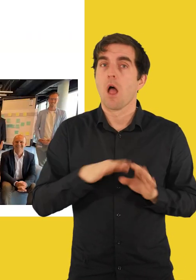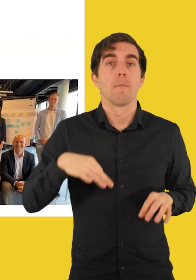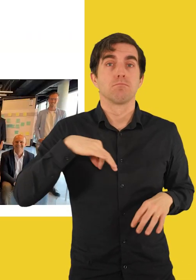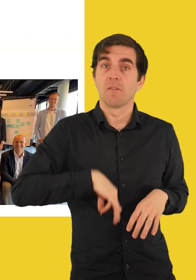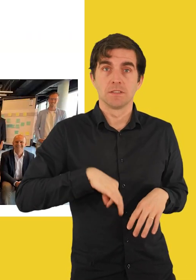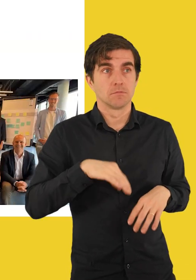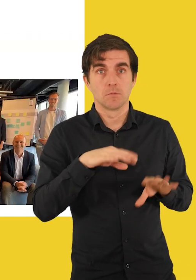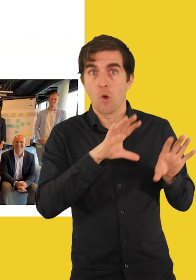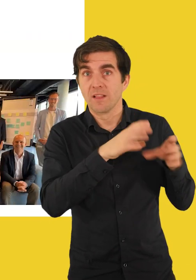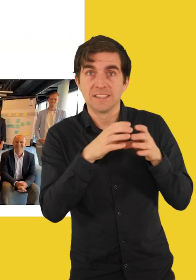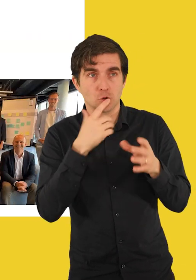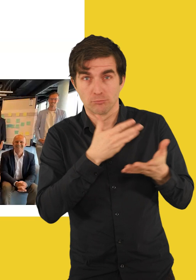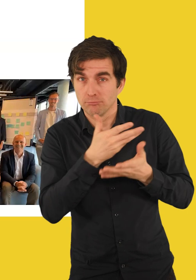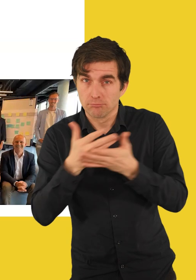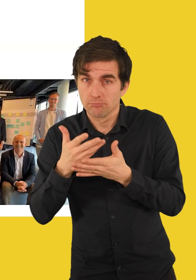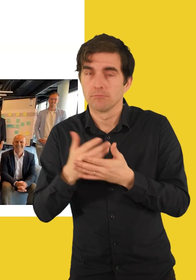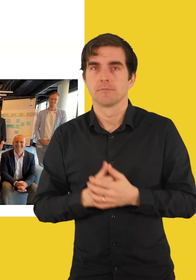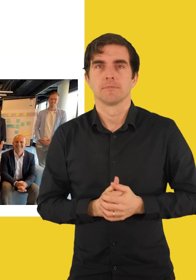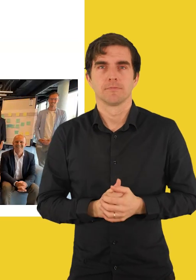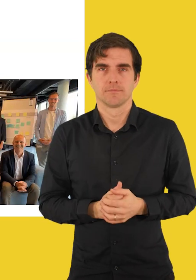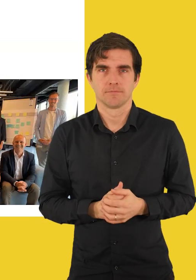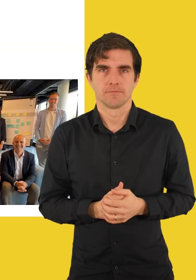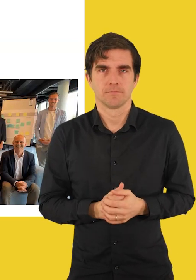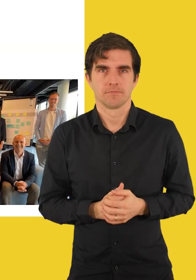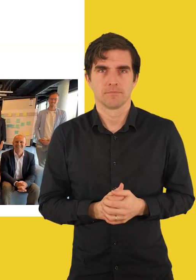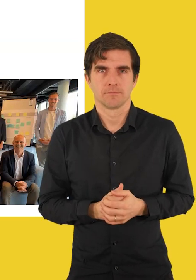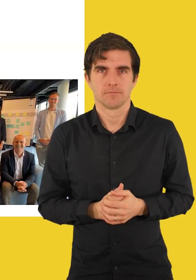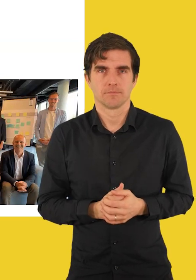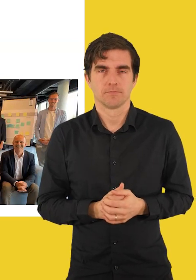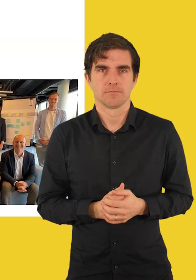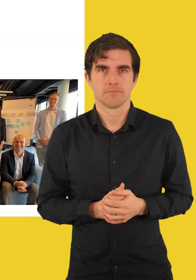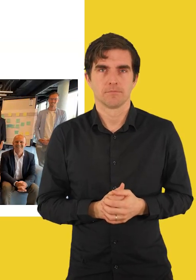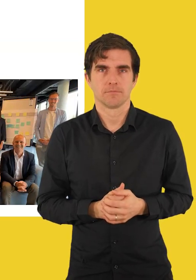and organization or non-profit organization too.